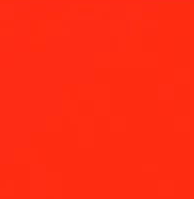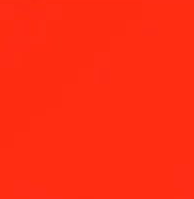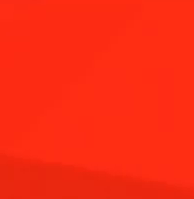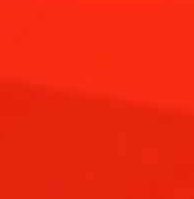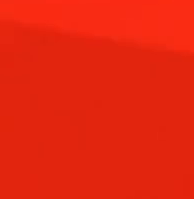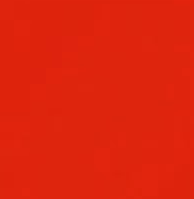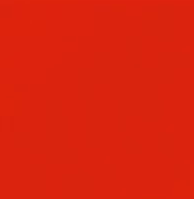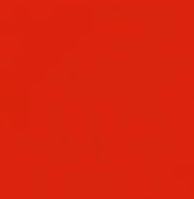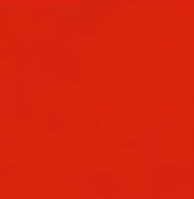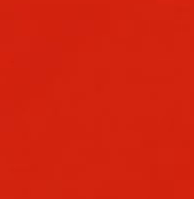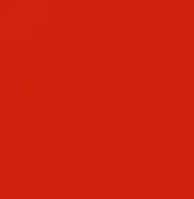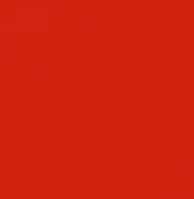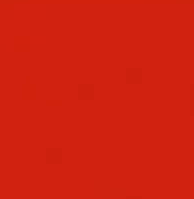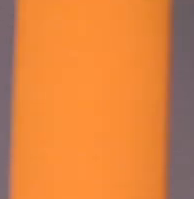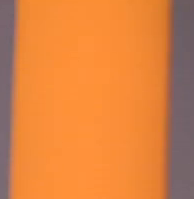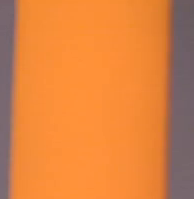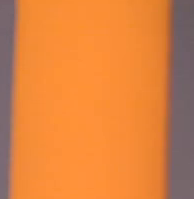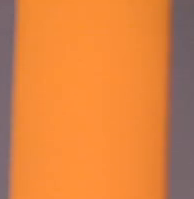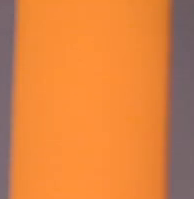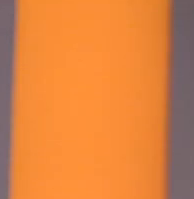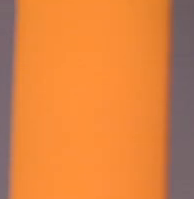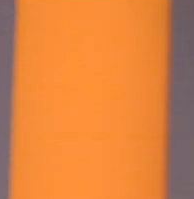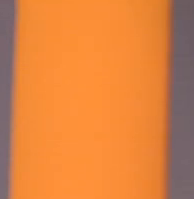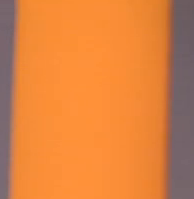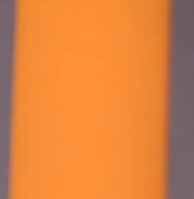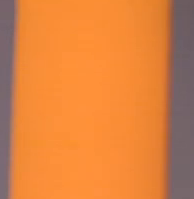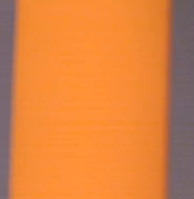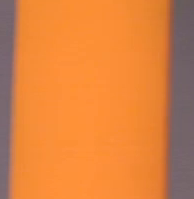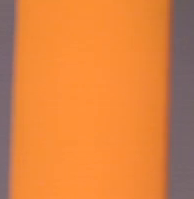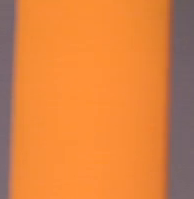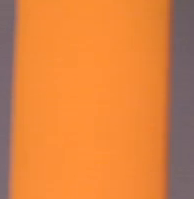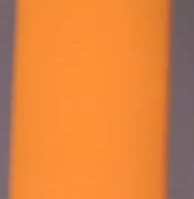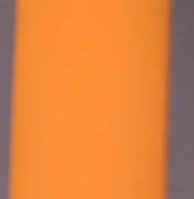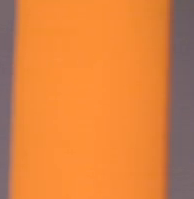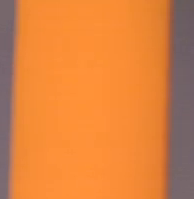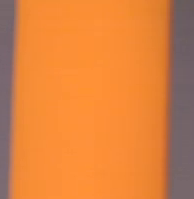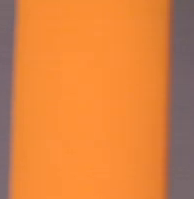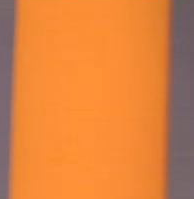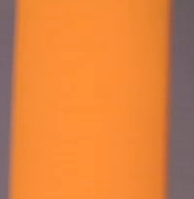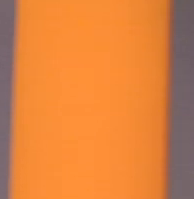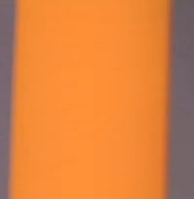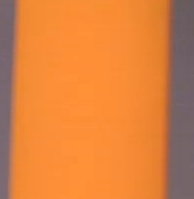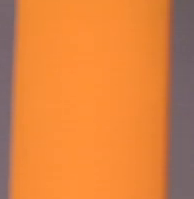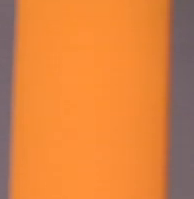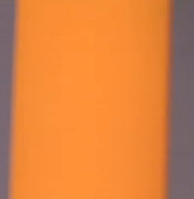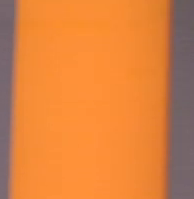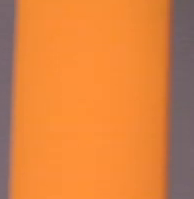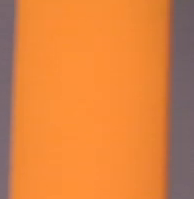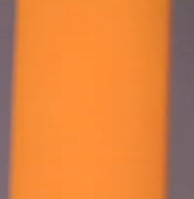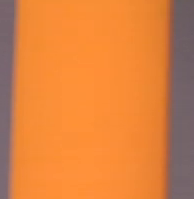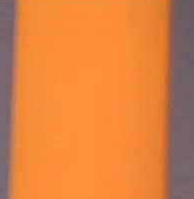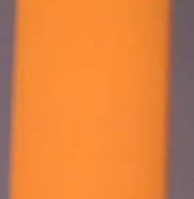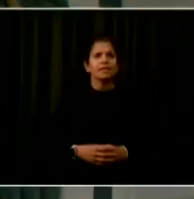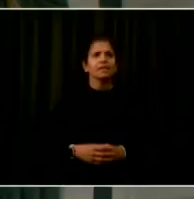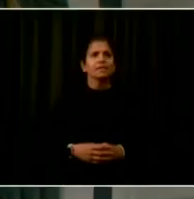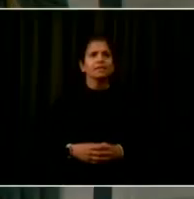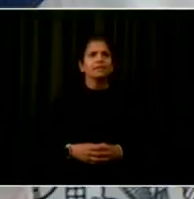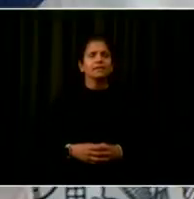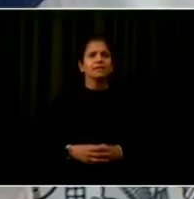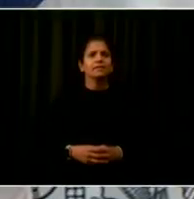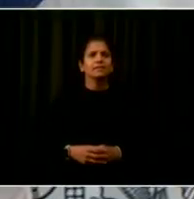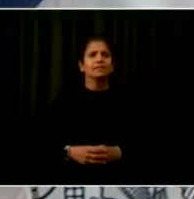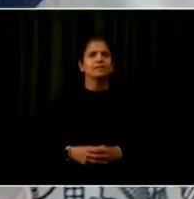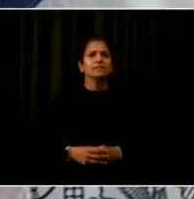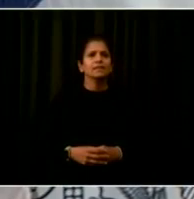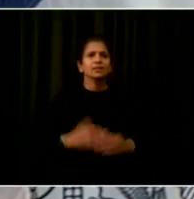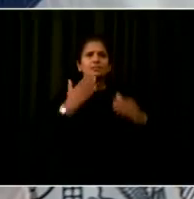This is breaking news. Mayor de Blasio giving an update on coronavirus in New York City. Let's go to that now. Good morning,